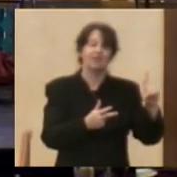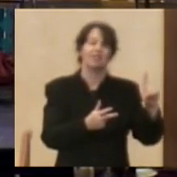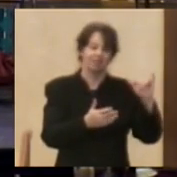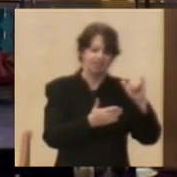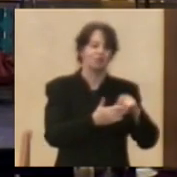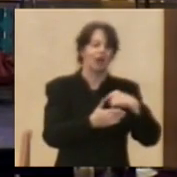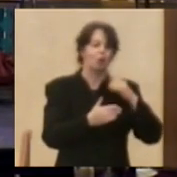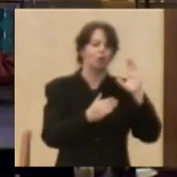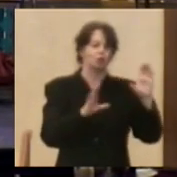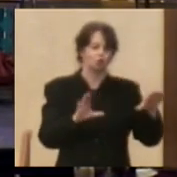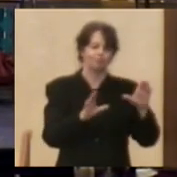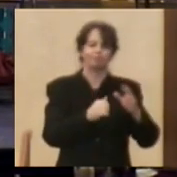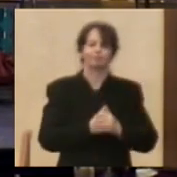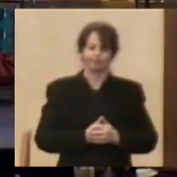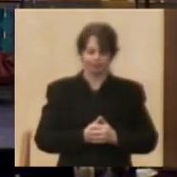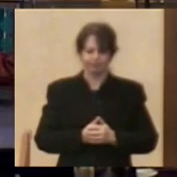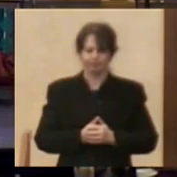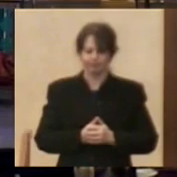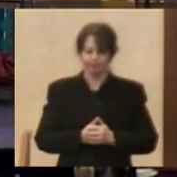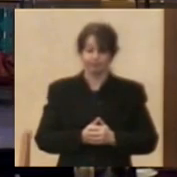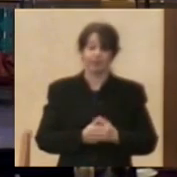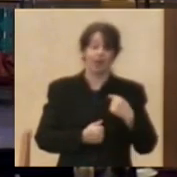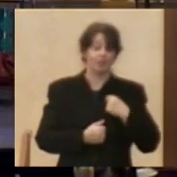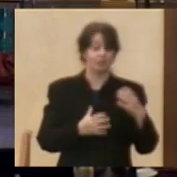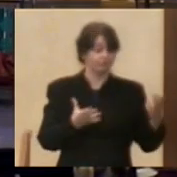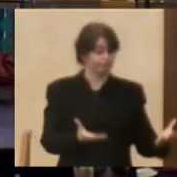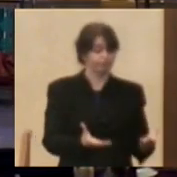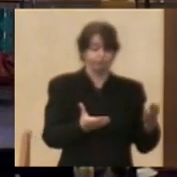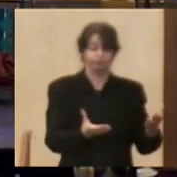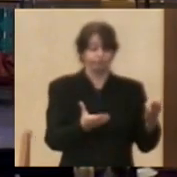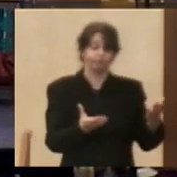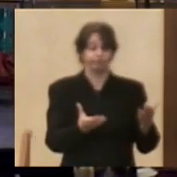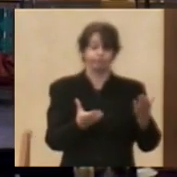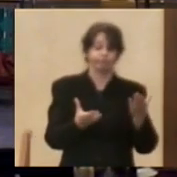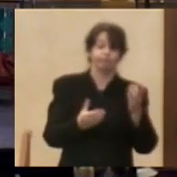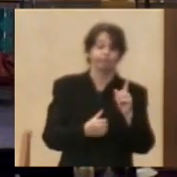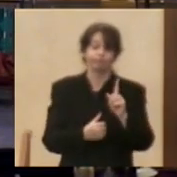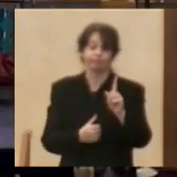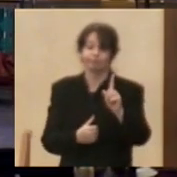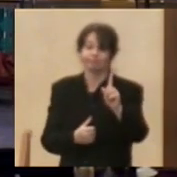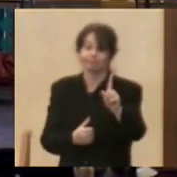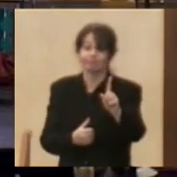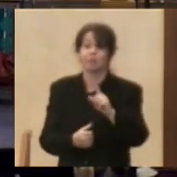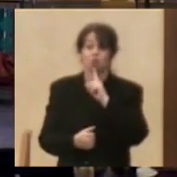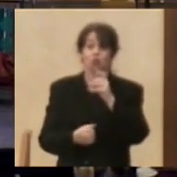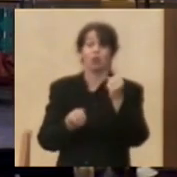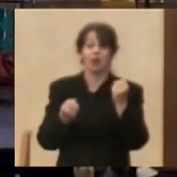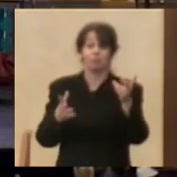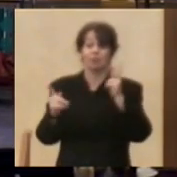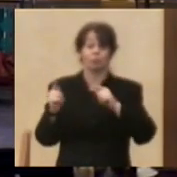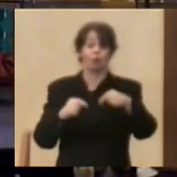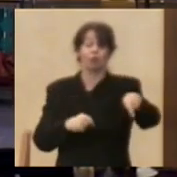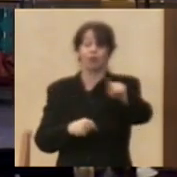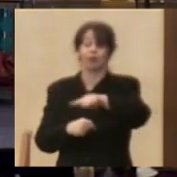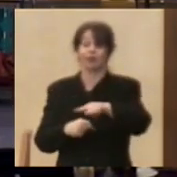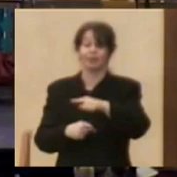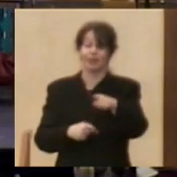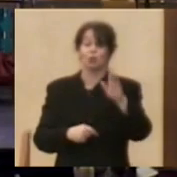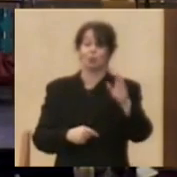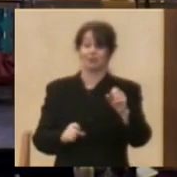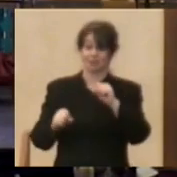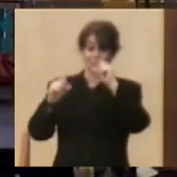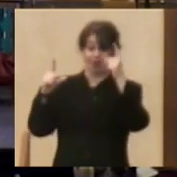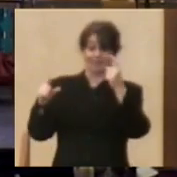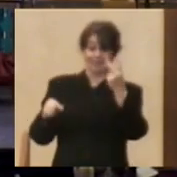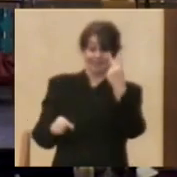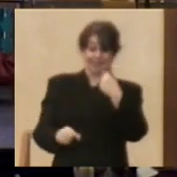do. I'll just go over there with those things, and I'm sure they have a lot of people to feed, and boy, will they be surprised to see me